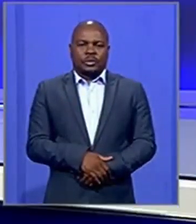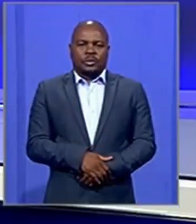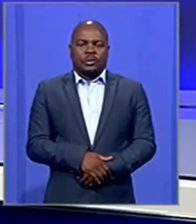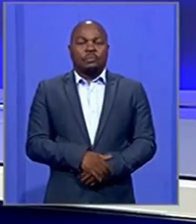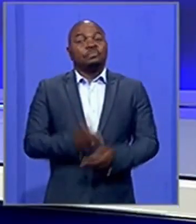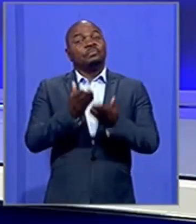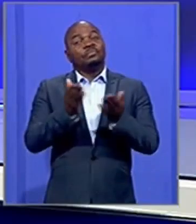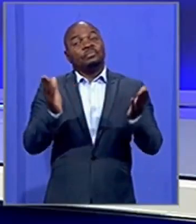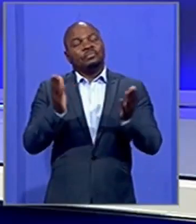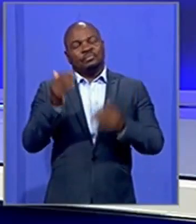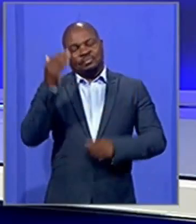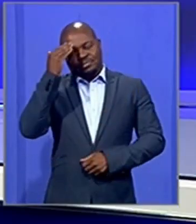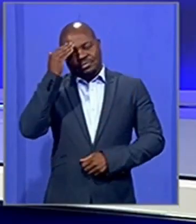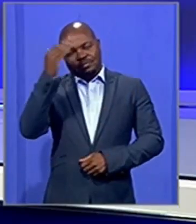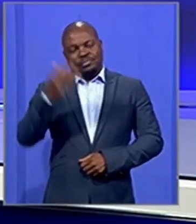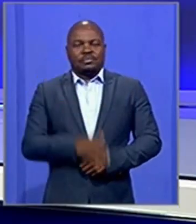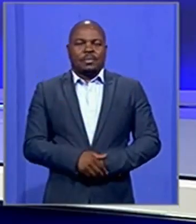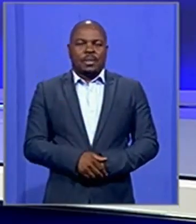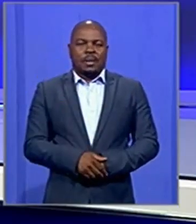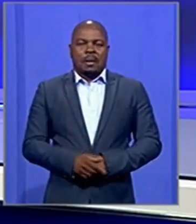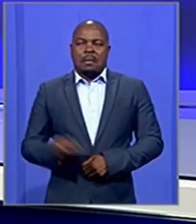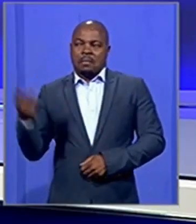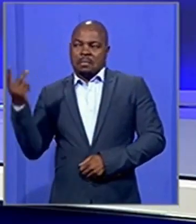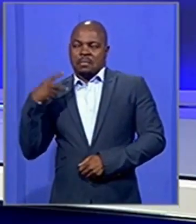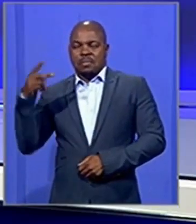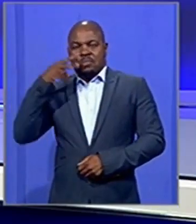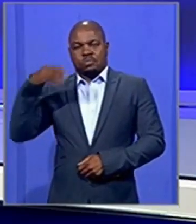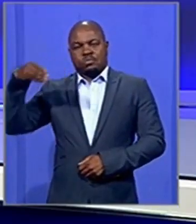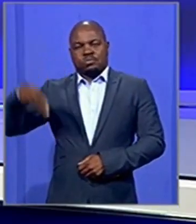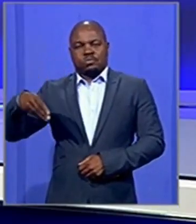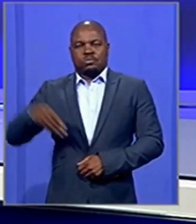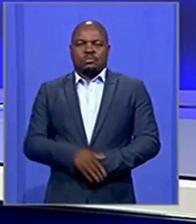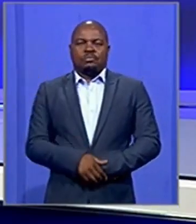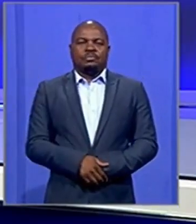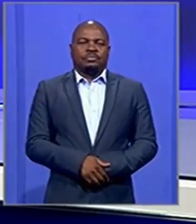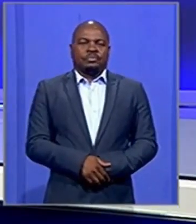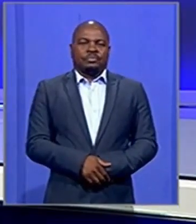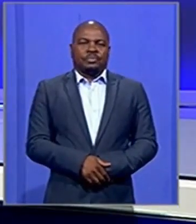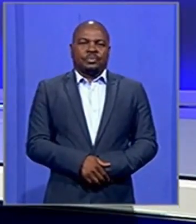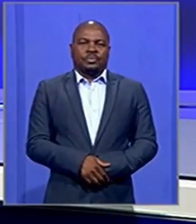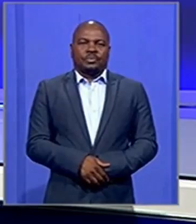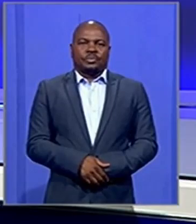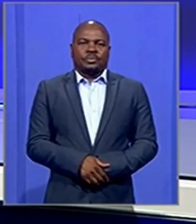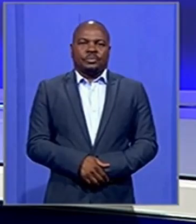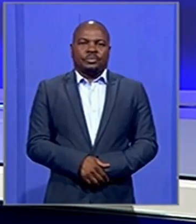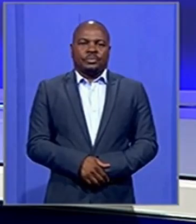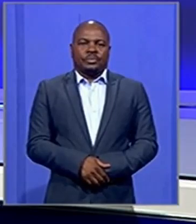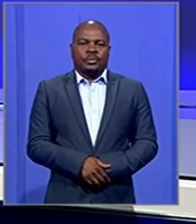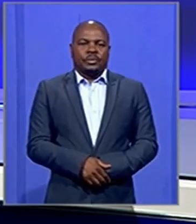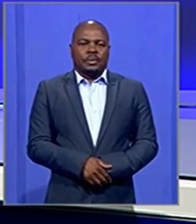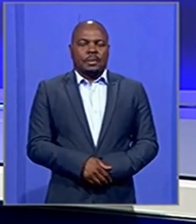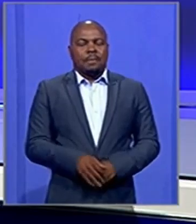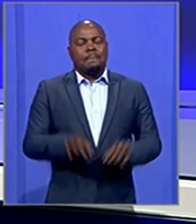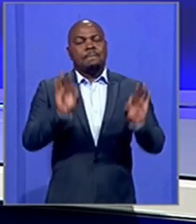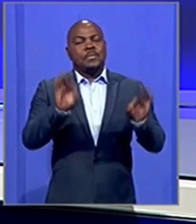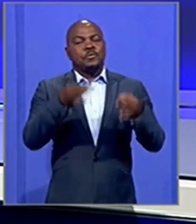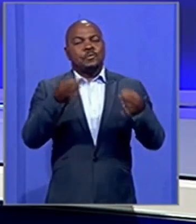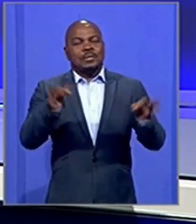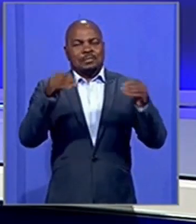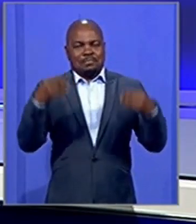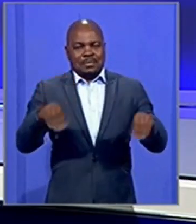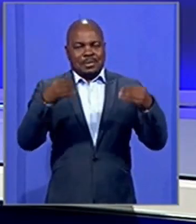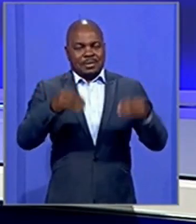Batho bešo thobela ke swere tsela le mošomi mmogo Augustine Letlalo. Industry ya mmino ka